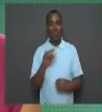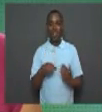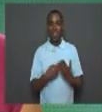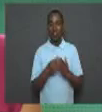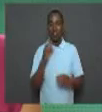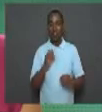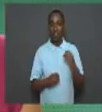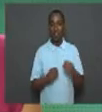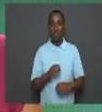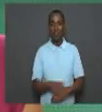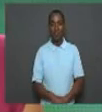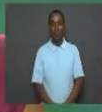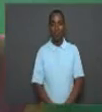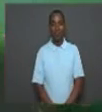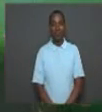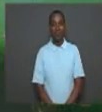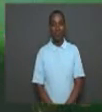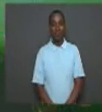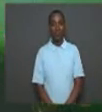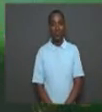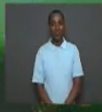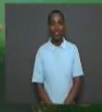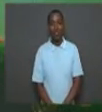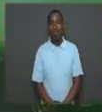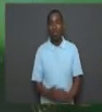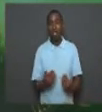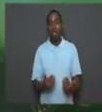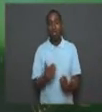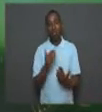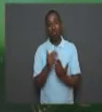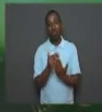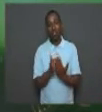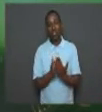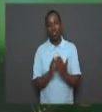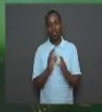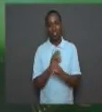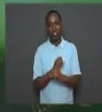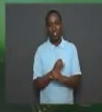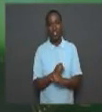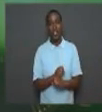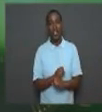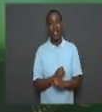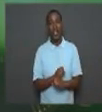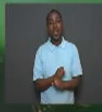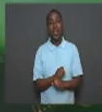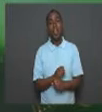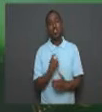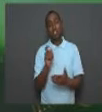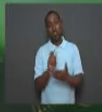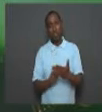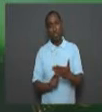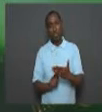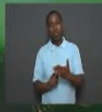of these organisms. When we are finished our lesson today, review